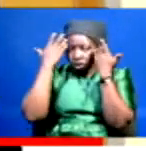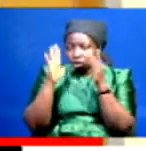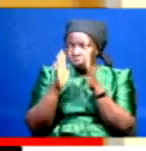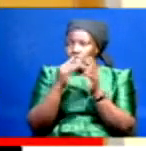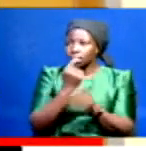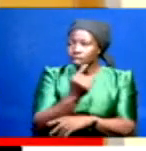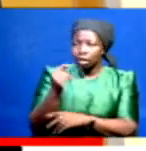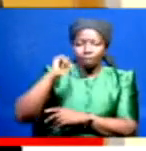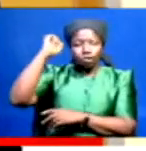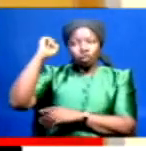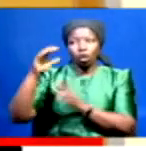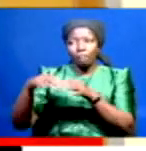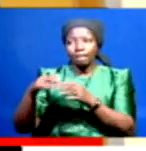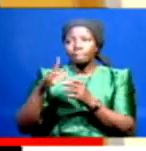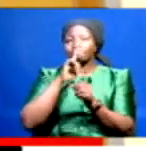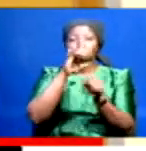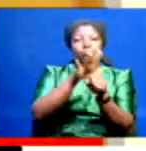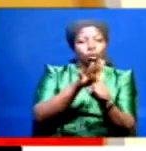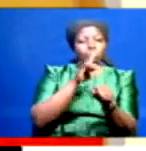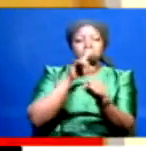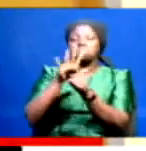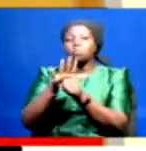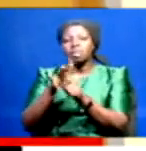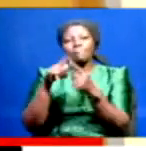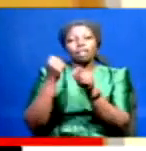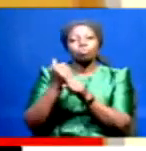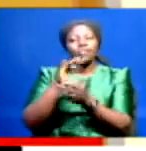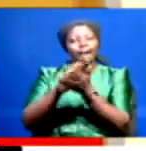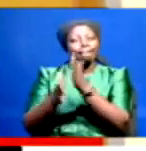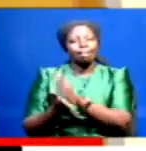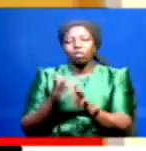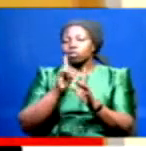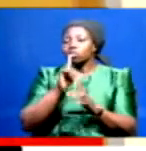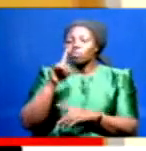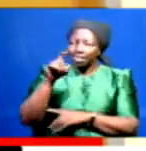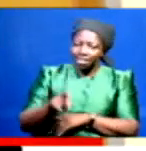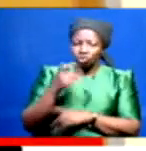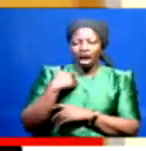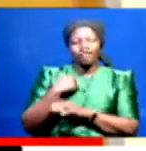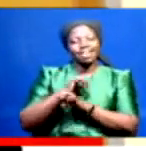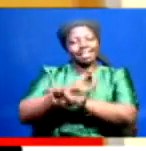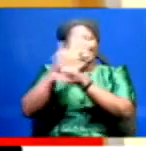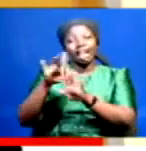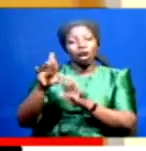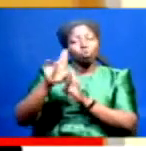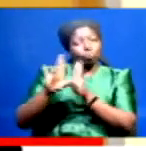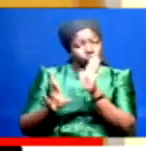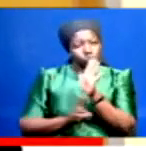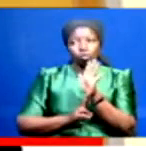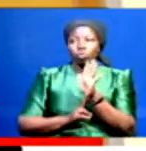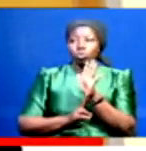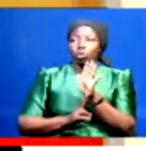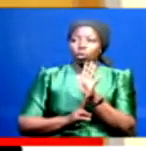is promising to get you to heaven, but they do none of that. Mm-hmm. So we need to actually have a clear framework. That is, I think, my parting shot, that we need to have a